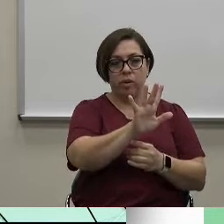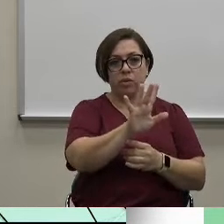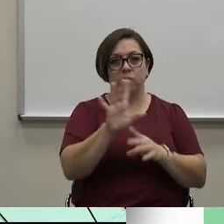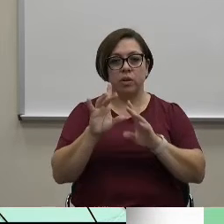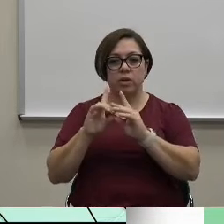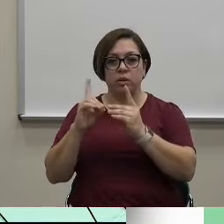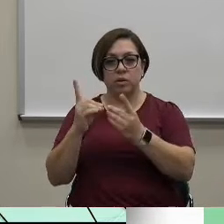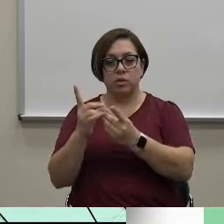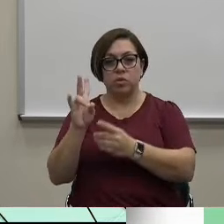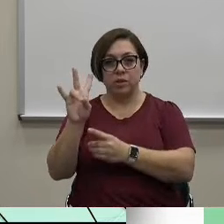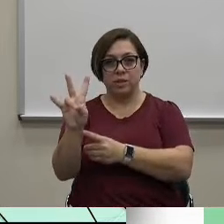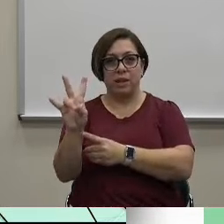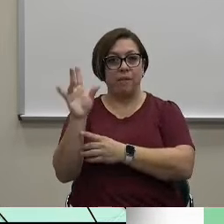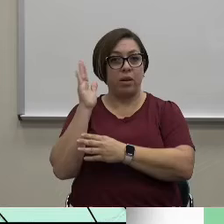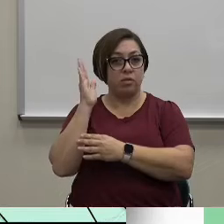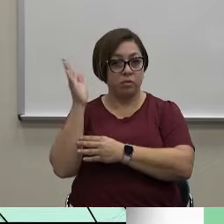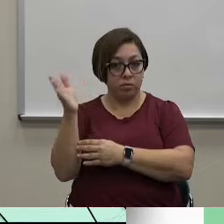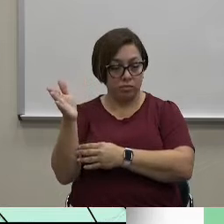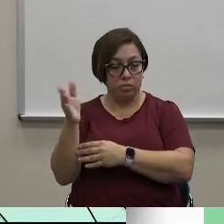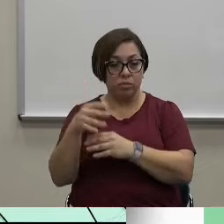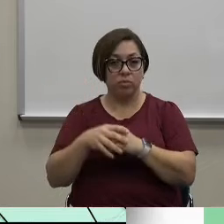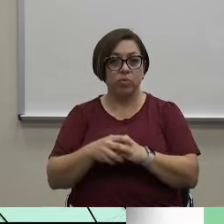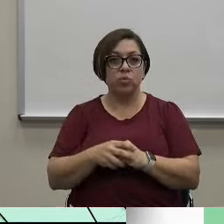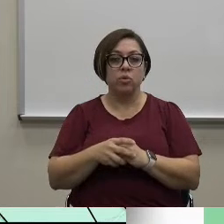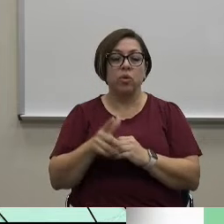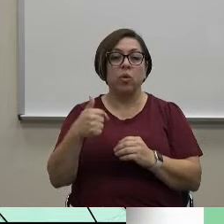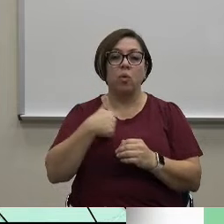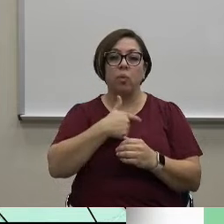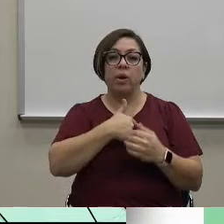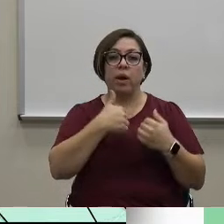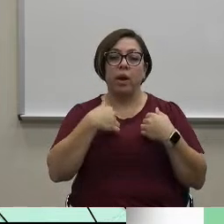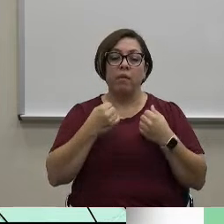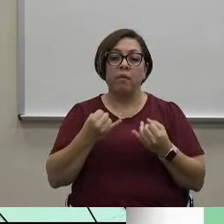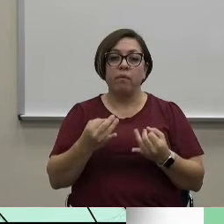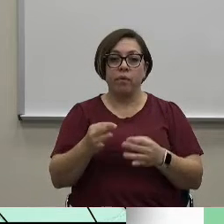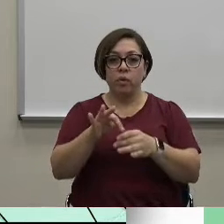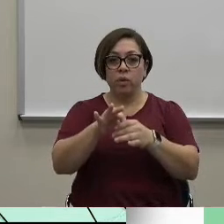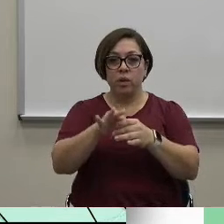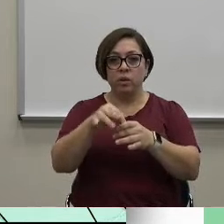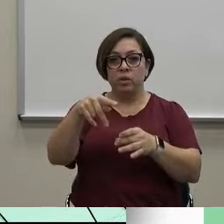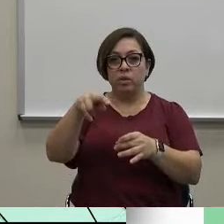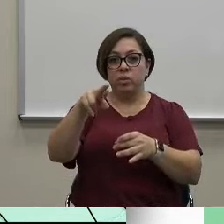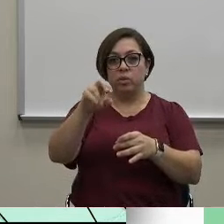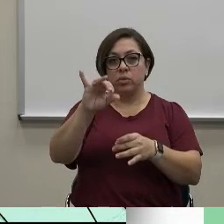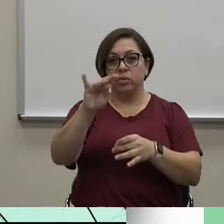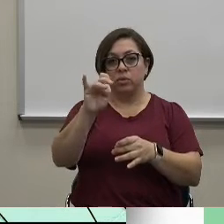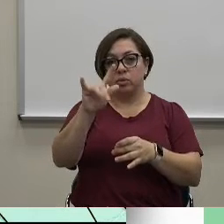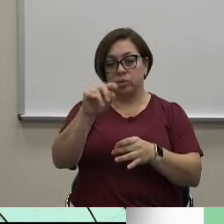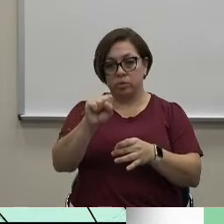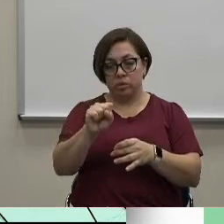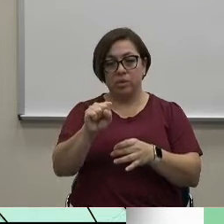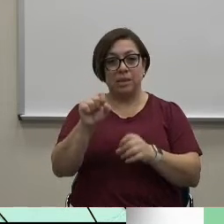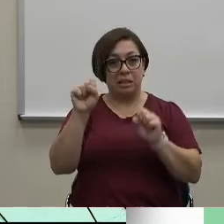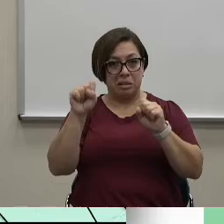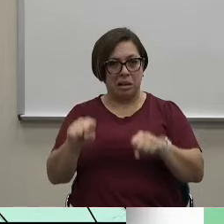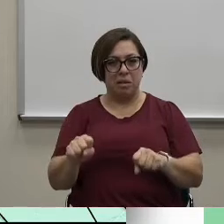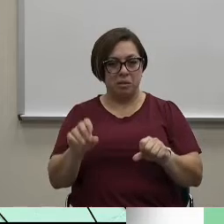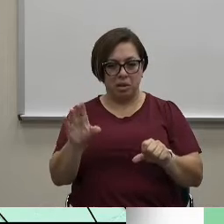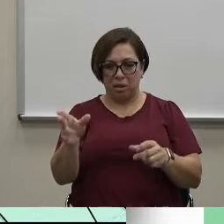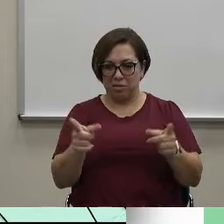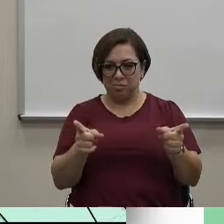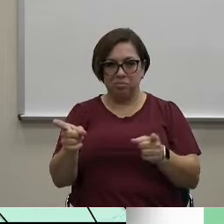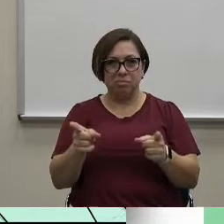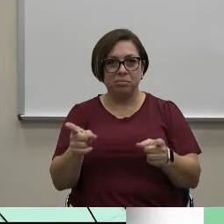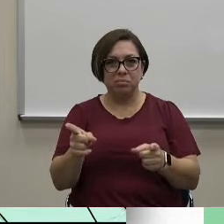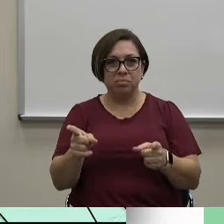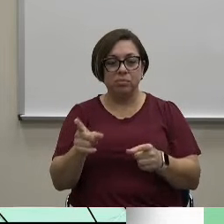District 6. And in particular, there are a few precincts, election precincts there, that could really go either way. And the committee